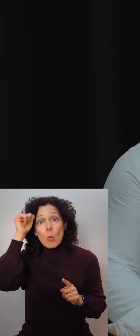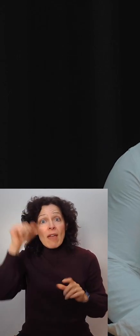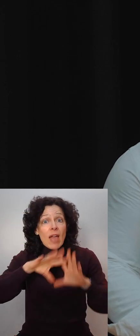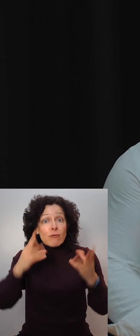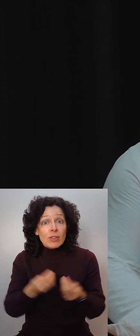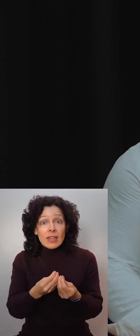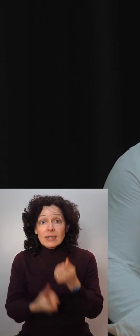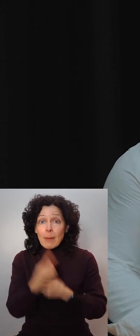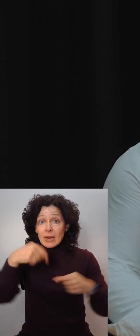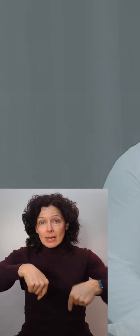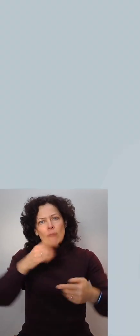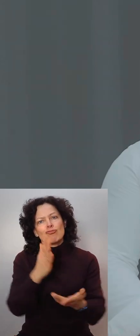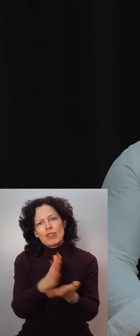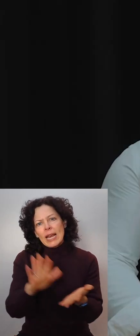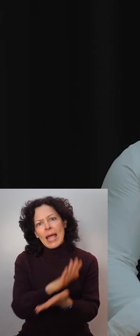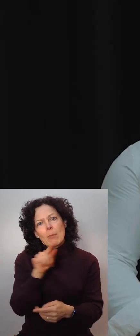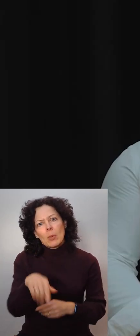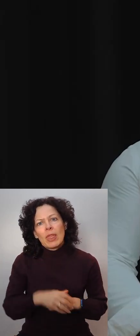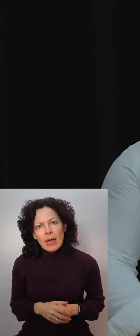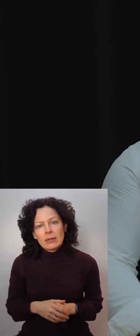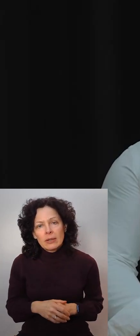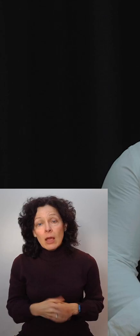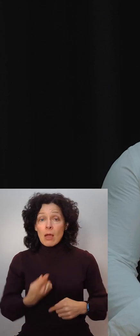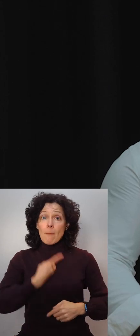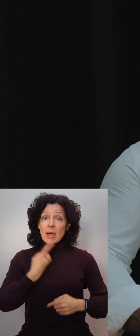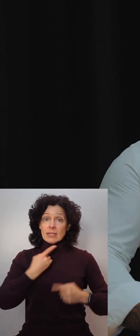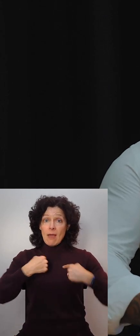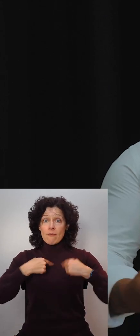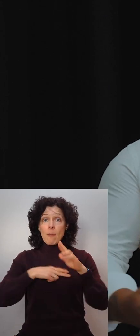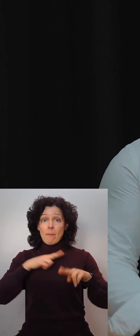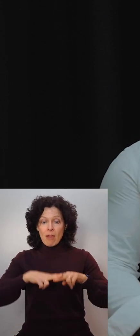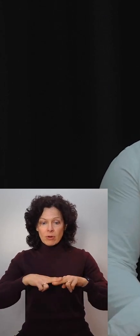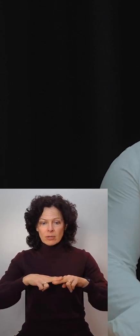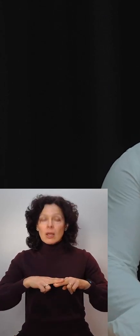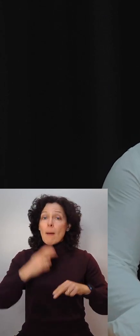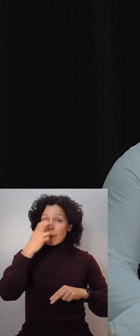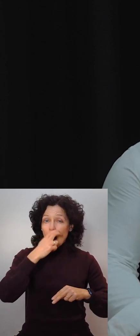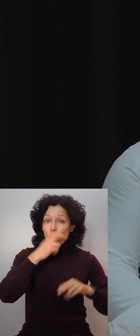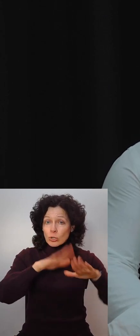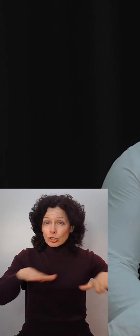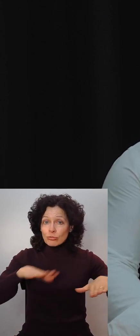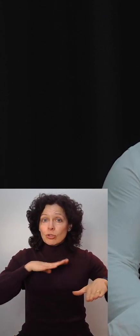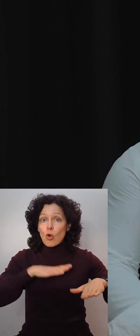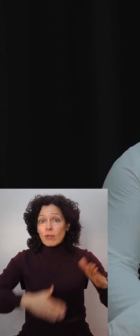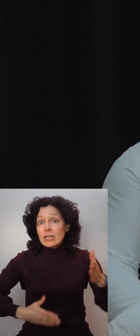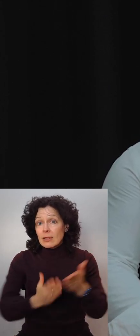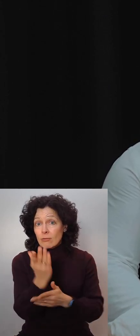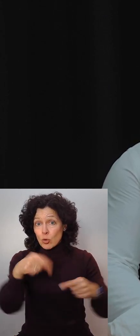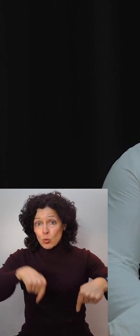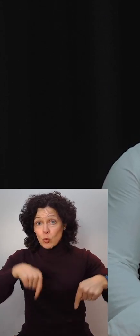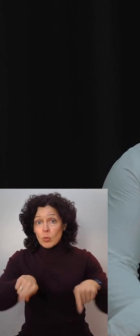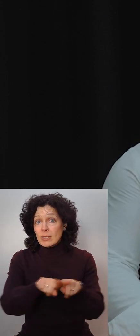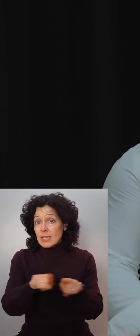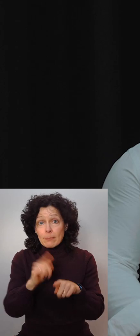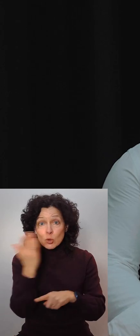here, so I'm really happy with that. What I can see as parent, because my older kids, like I said already, they came here as well,